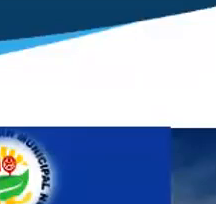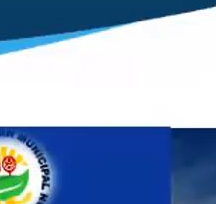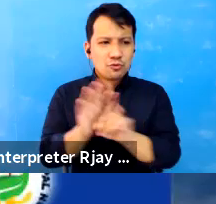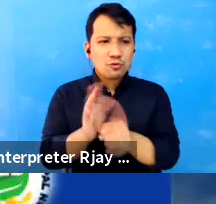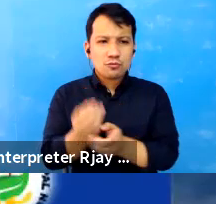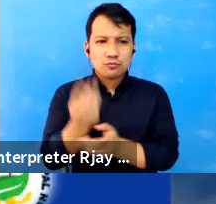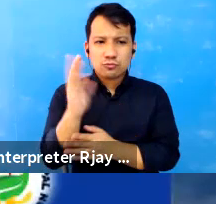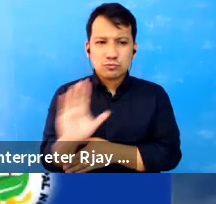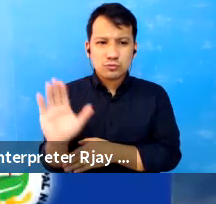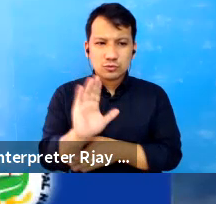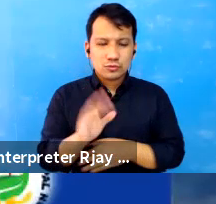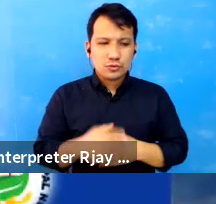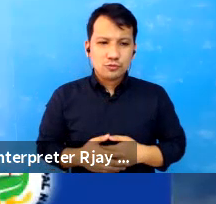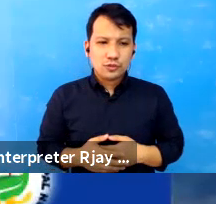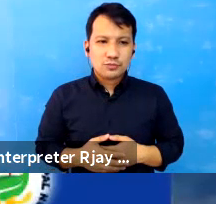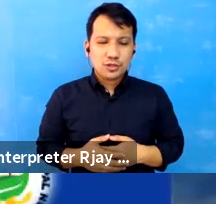municipalities